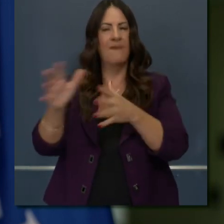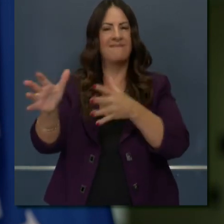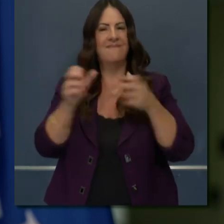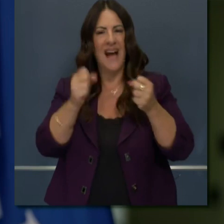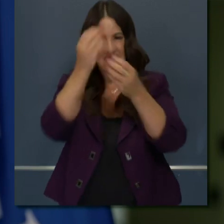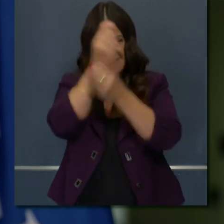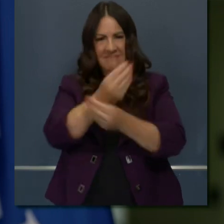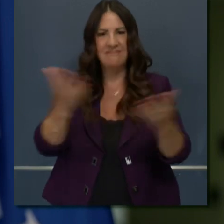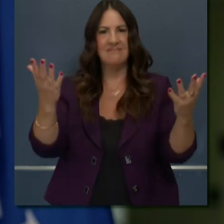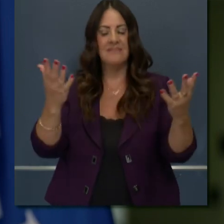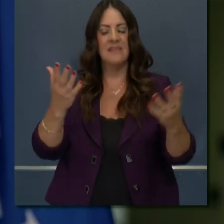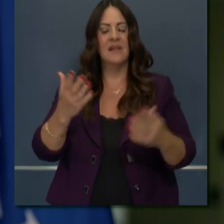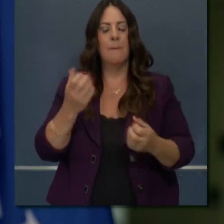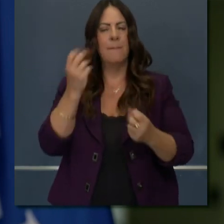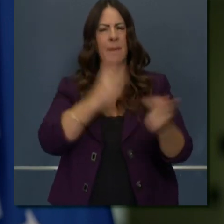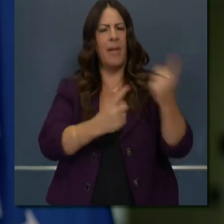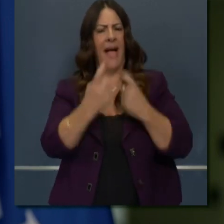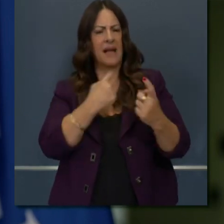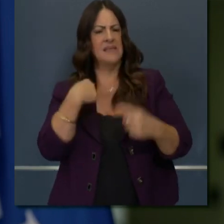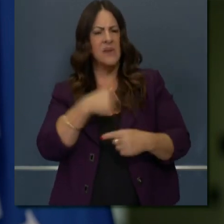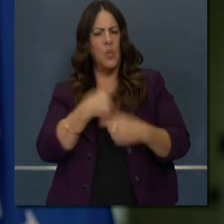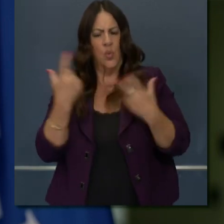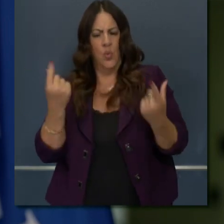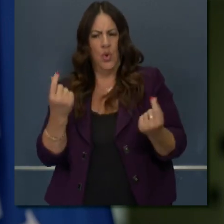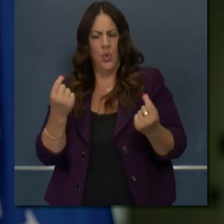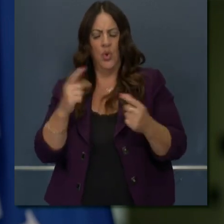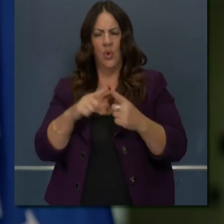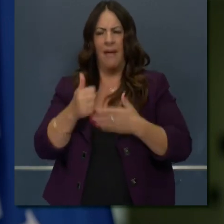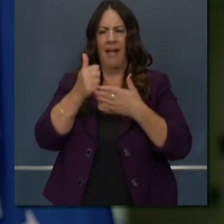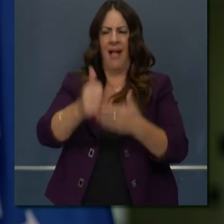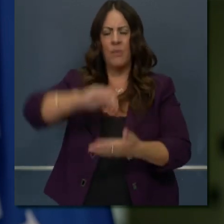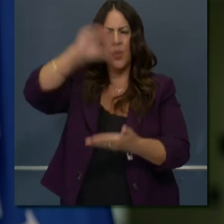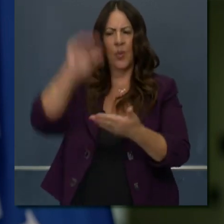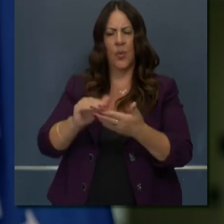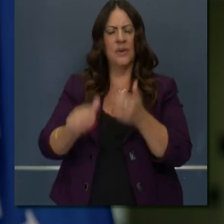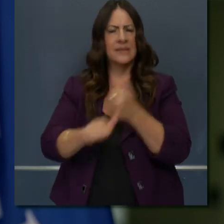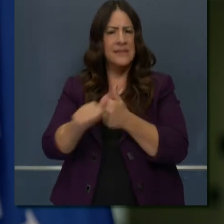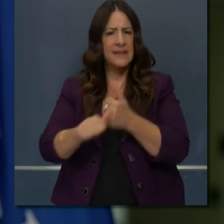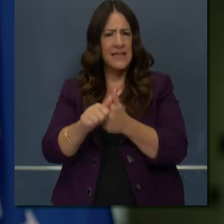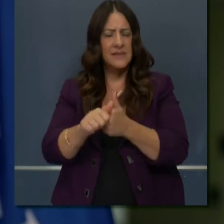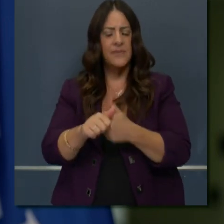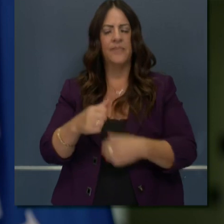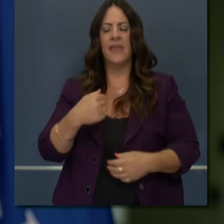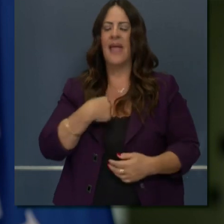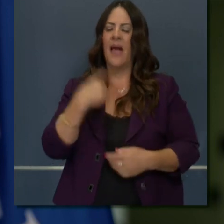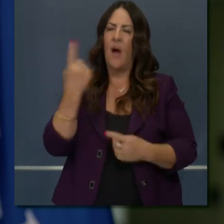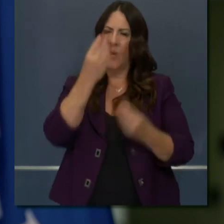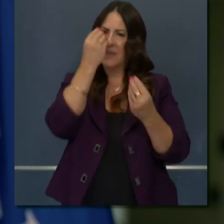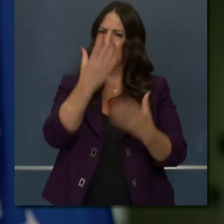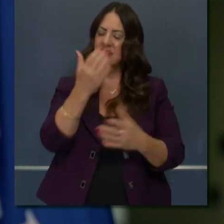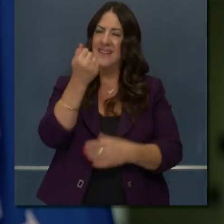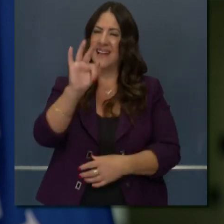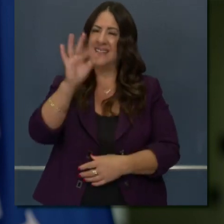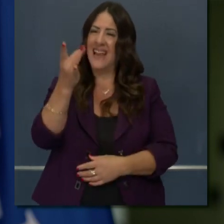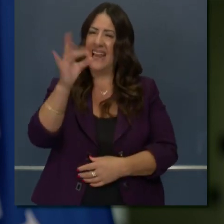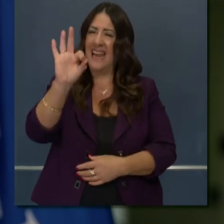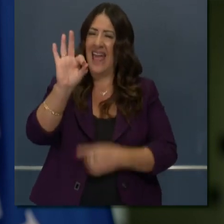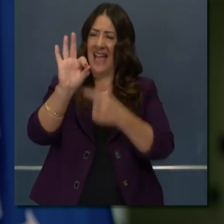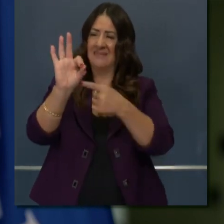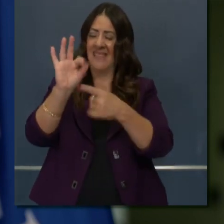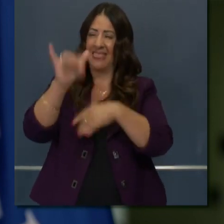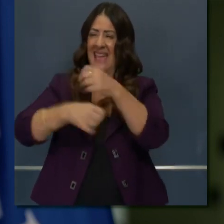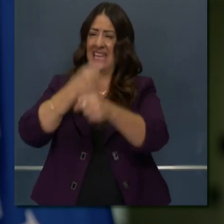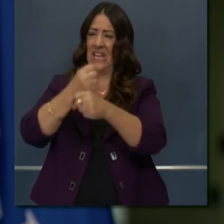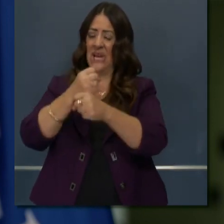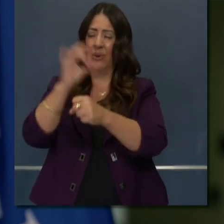Sometimes we're asked about how the state's doing in its progress in earthquake risk reduction. And I always use 1989 Loma Prieta earthquake as a kind